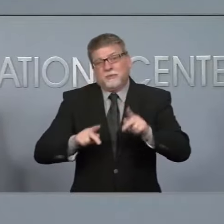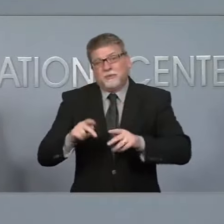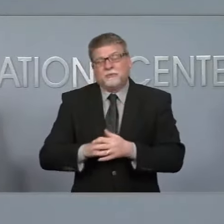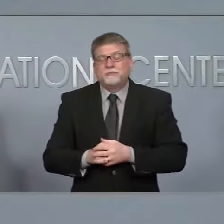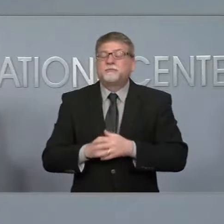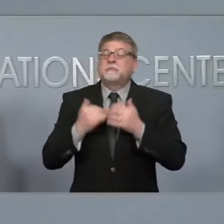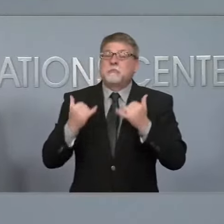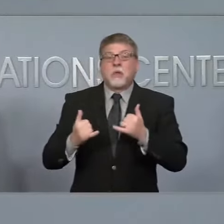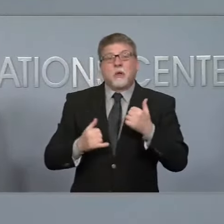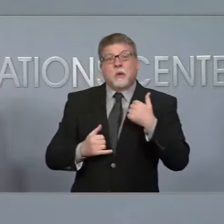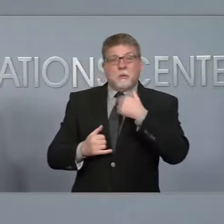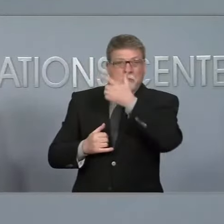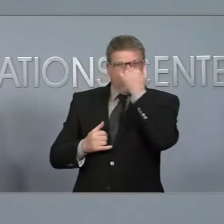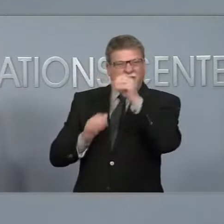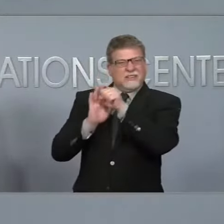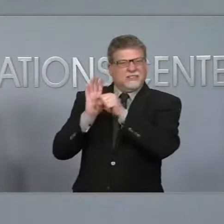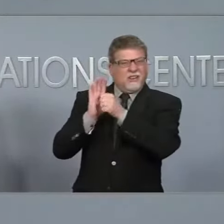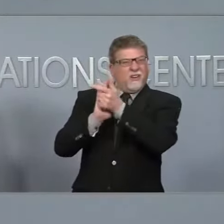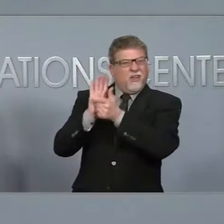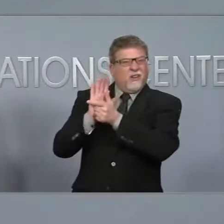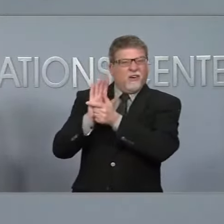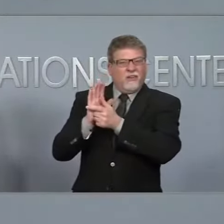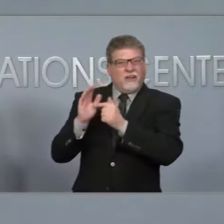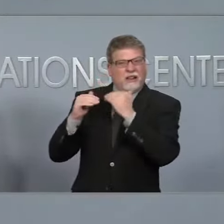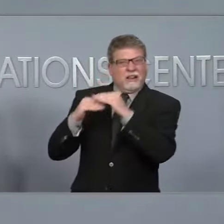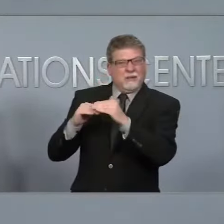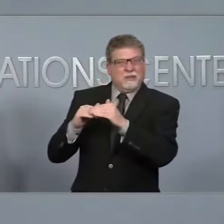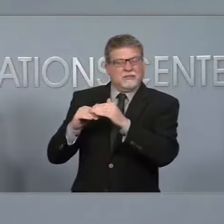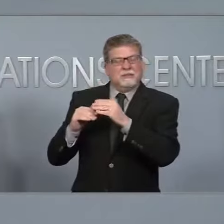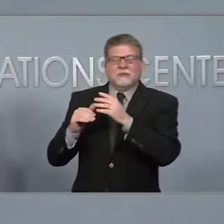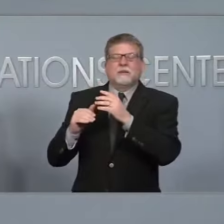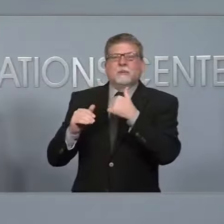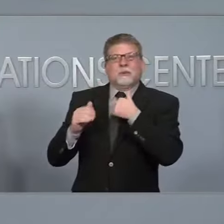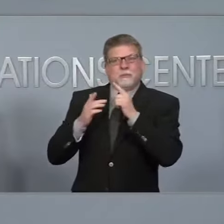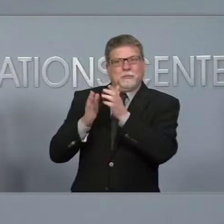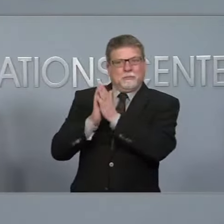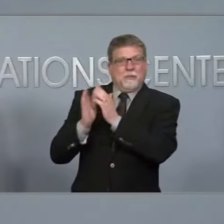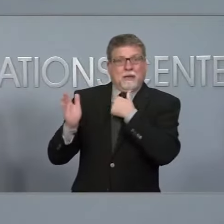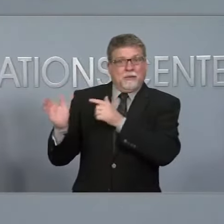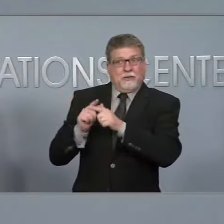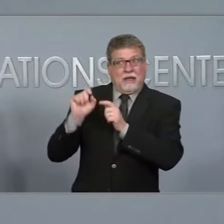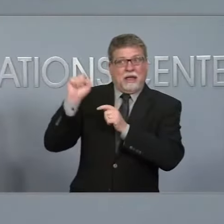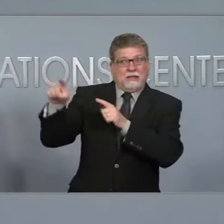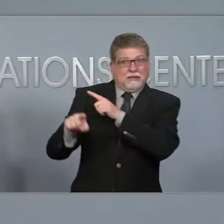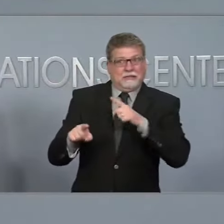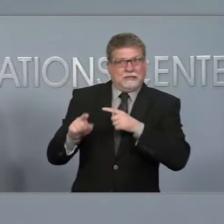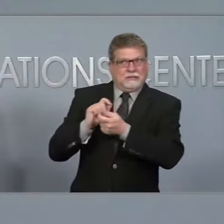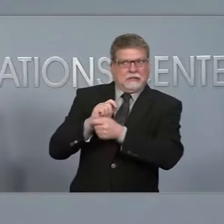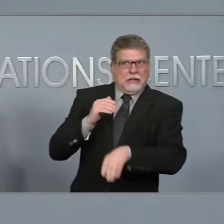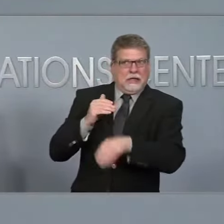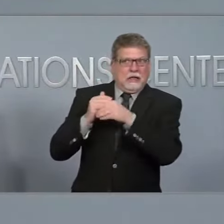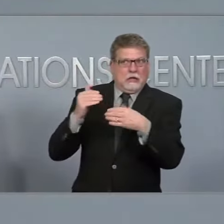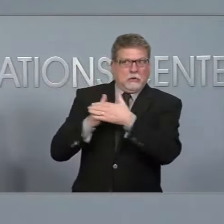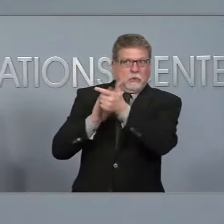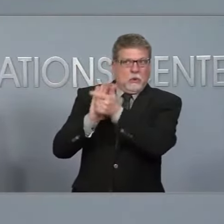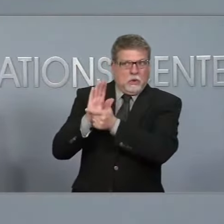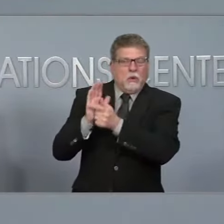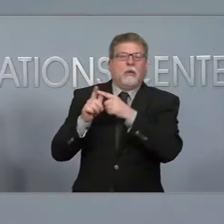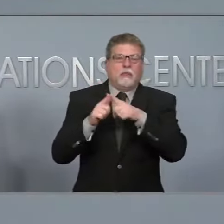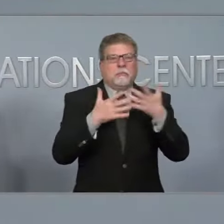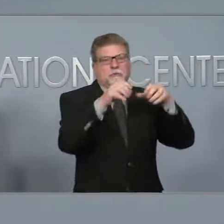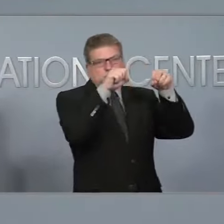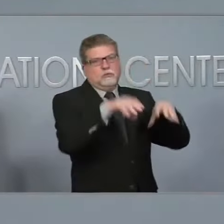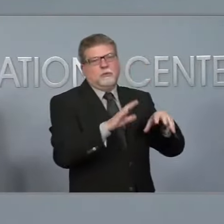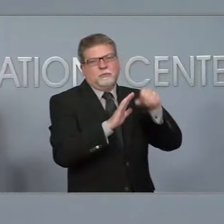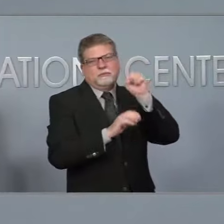permanent changes in the law to help us respond to this pandemic and future health situations like that. Do you,